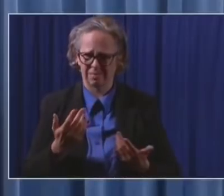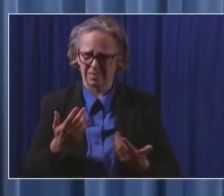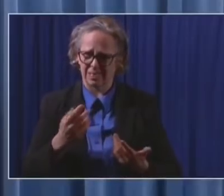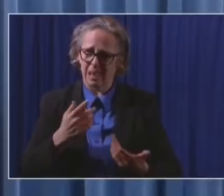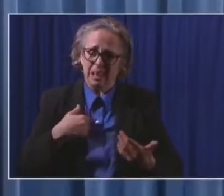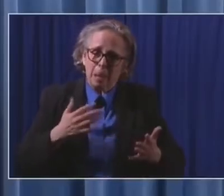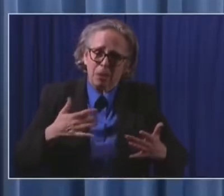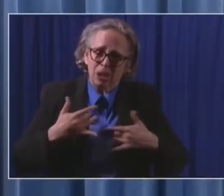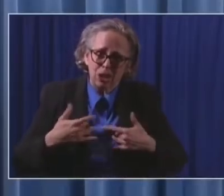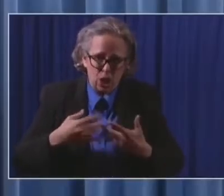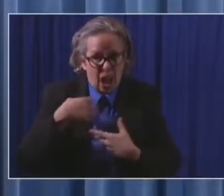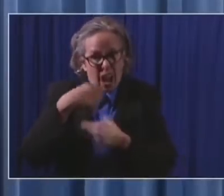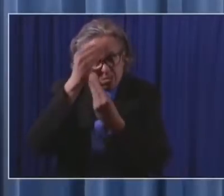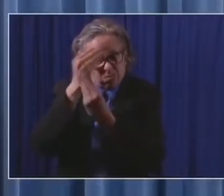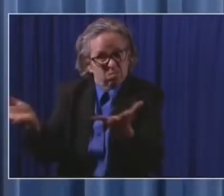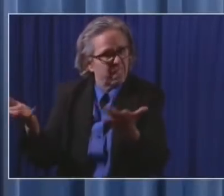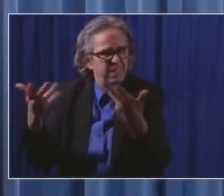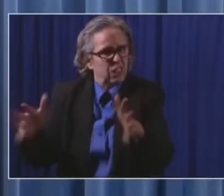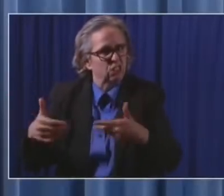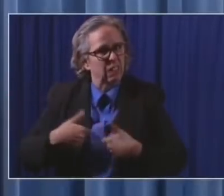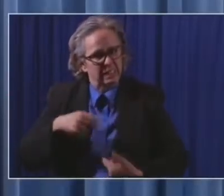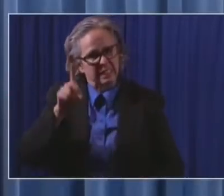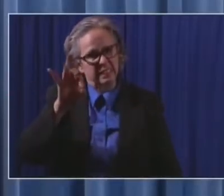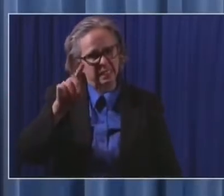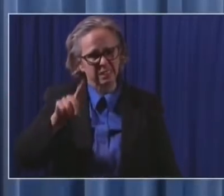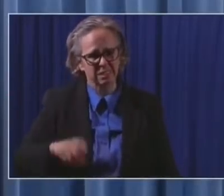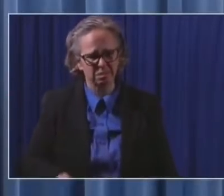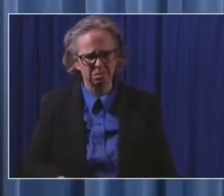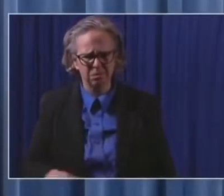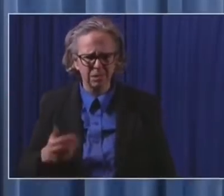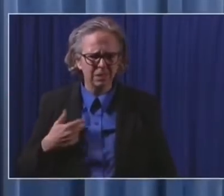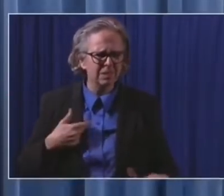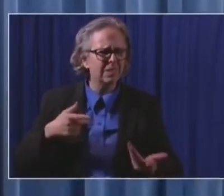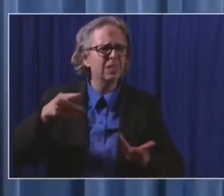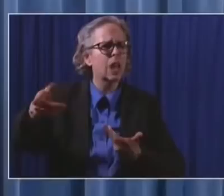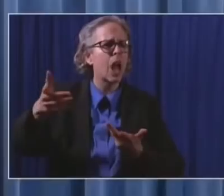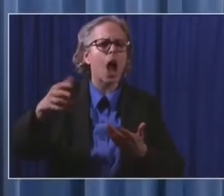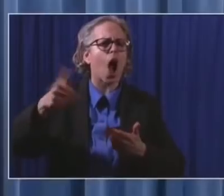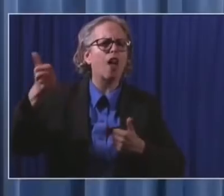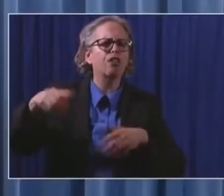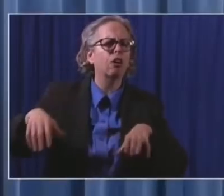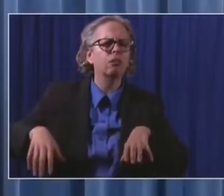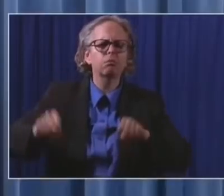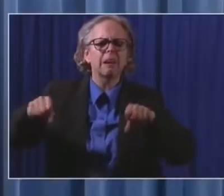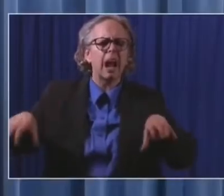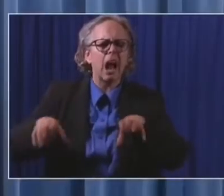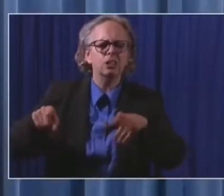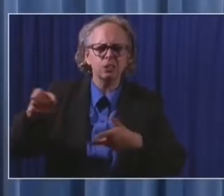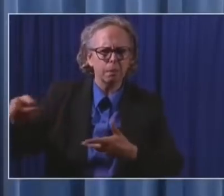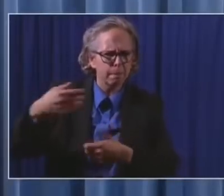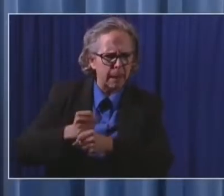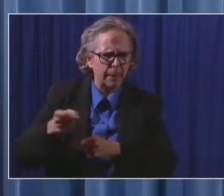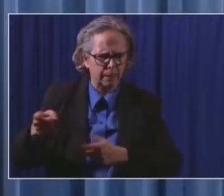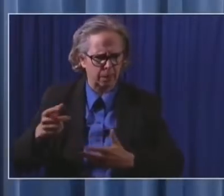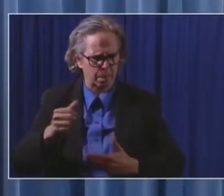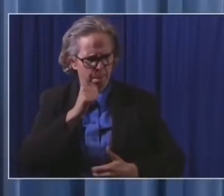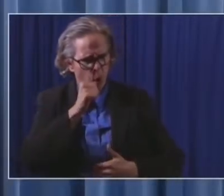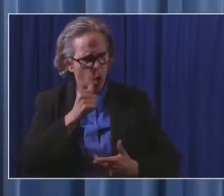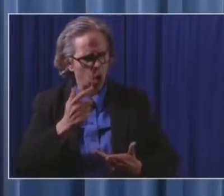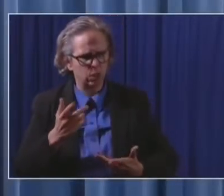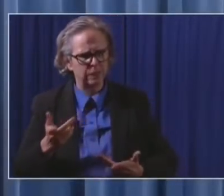And some bars are doing a great job, some were not. And so I have a grave concern about that, and I expressed that directly to